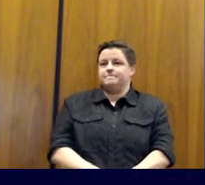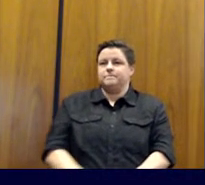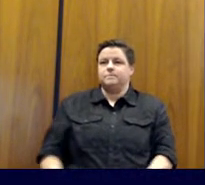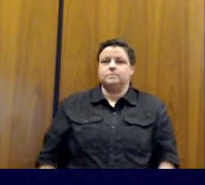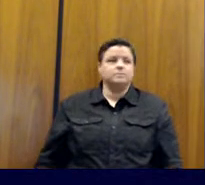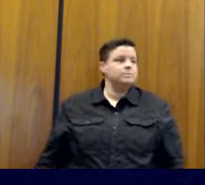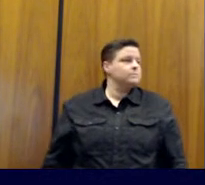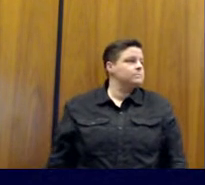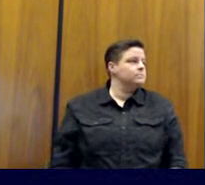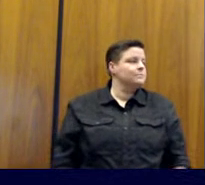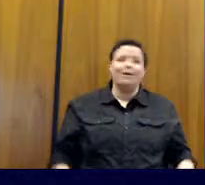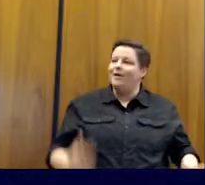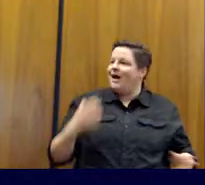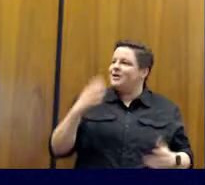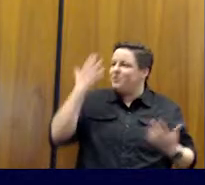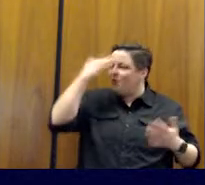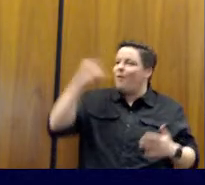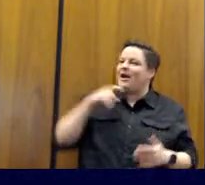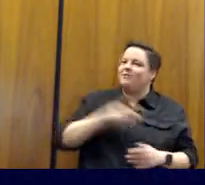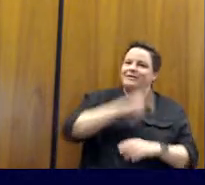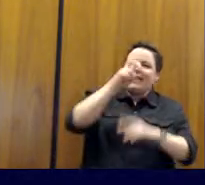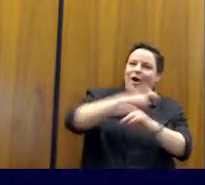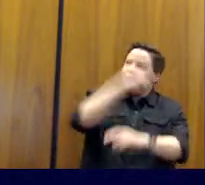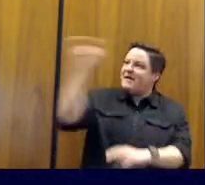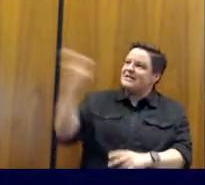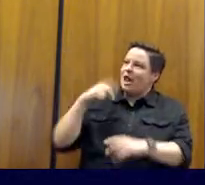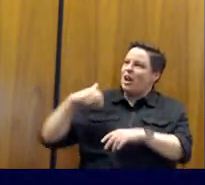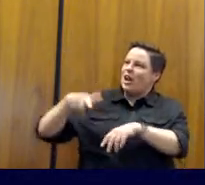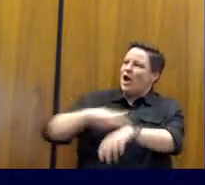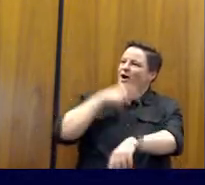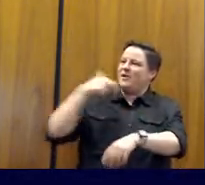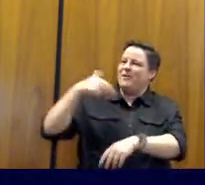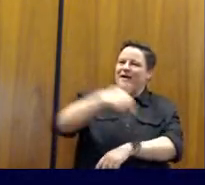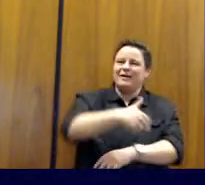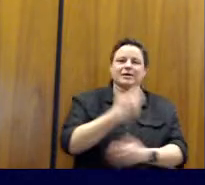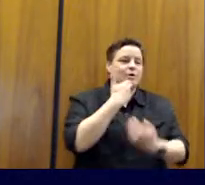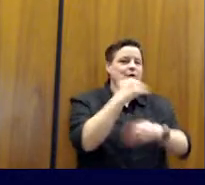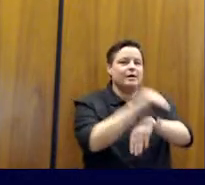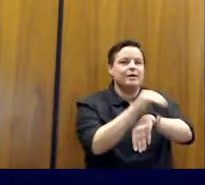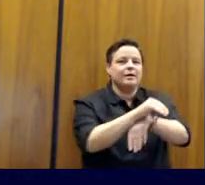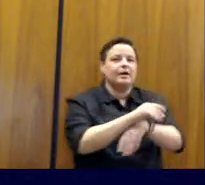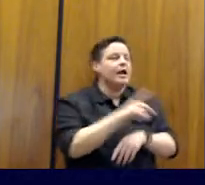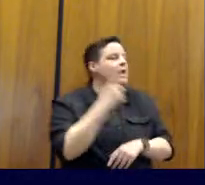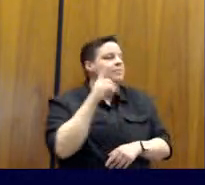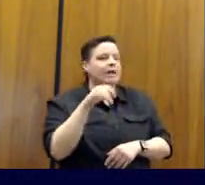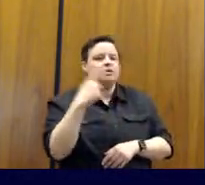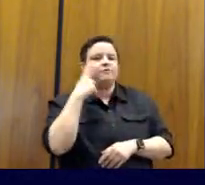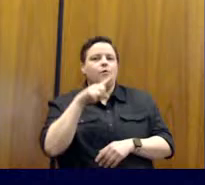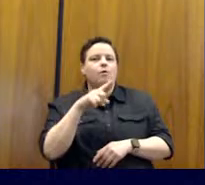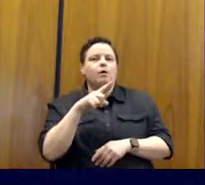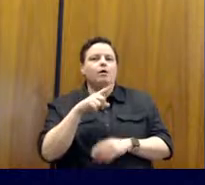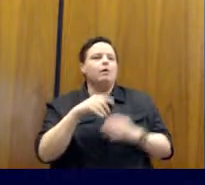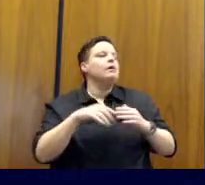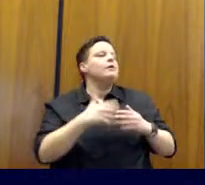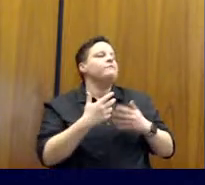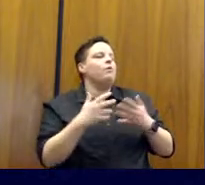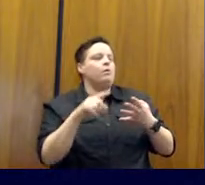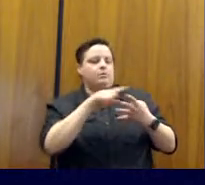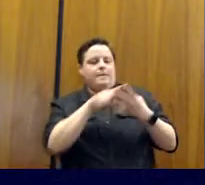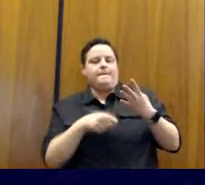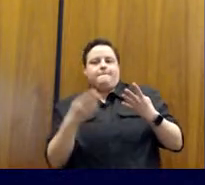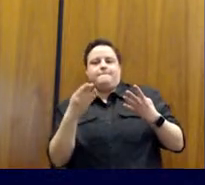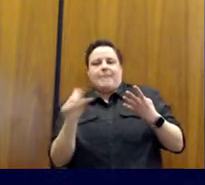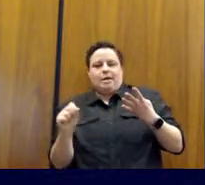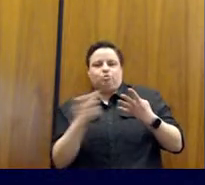I don't know why you guys sit all the way in the back. It's a longer walk up here. Good evening, Commissioners. That is for undergraduate and graduate. Oh, thank you